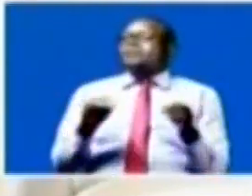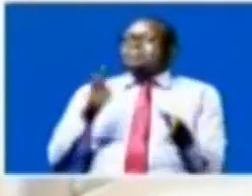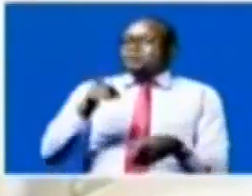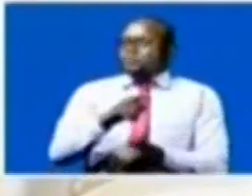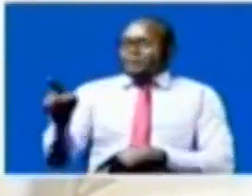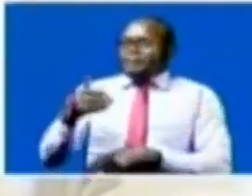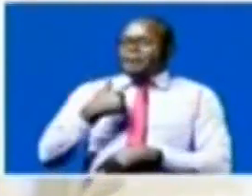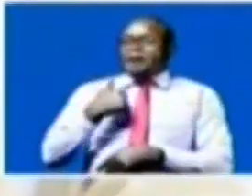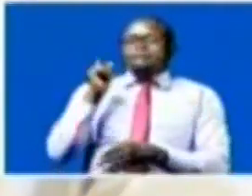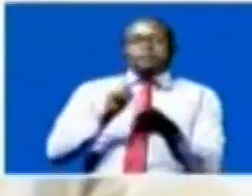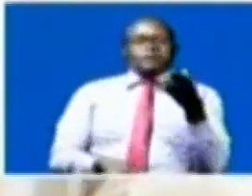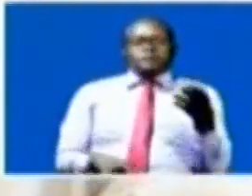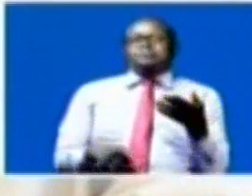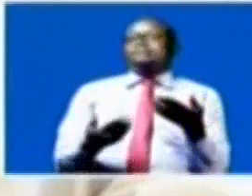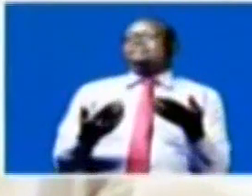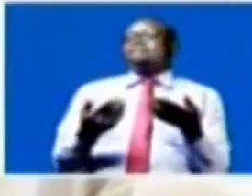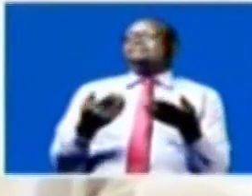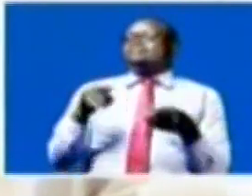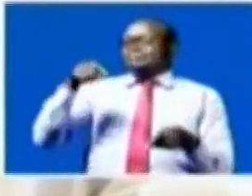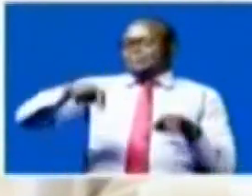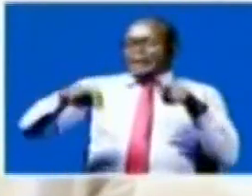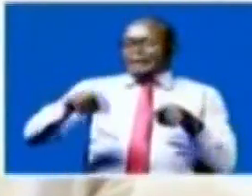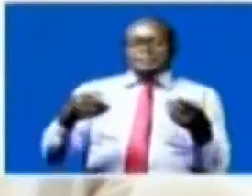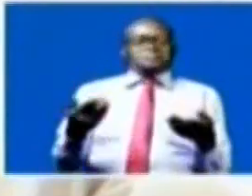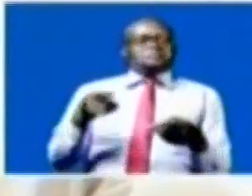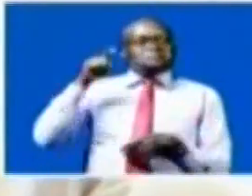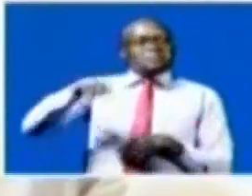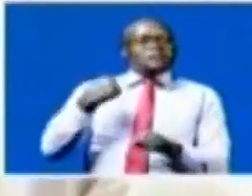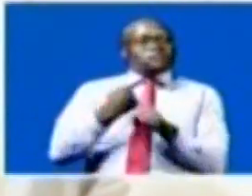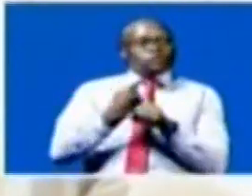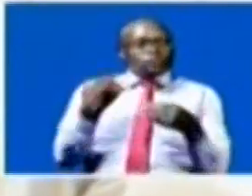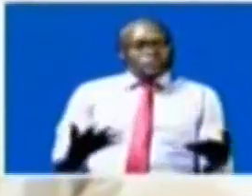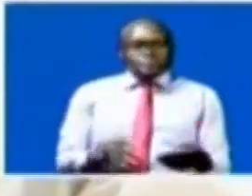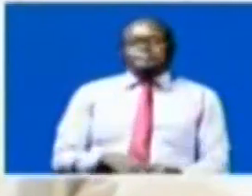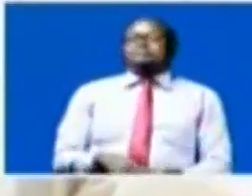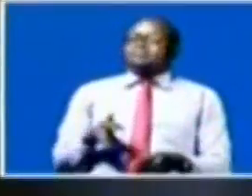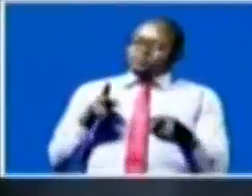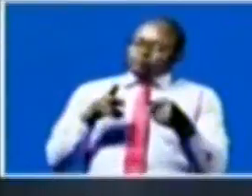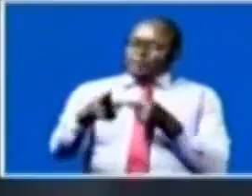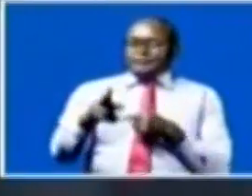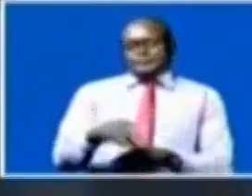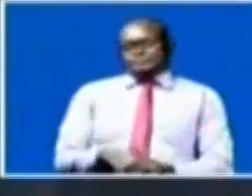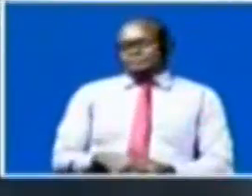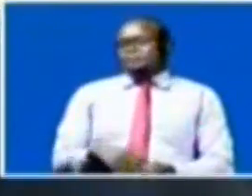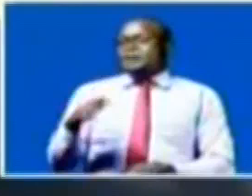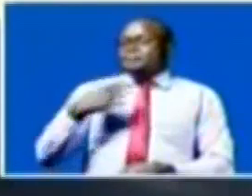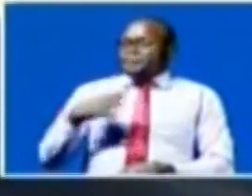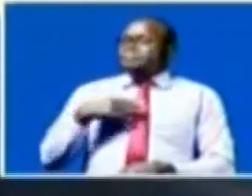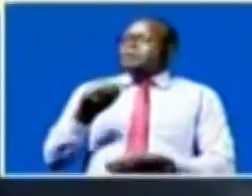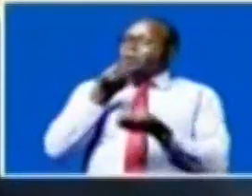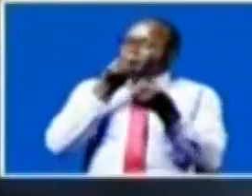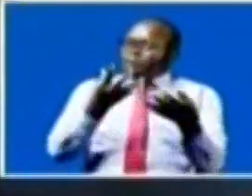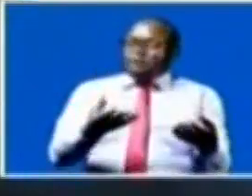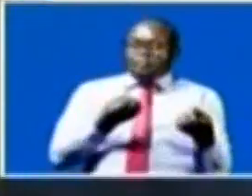what you call gangrene. Once that sets in, the only thing we can do is amputate. Patients who have been informed of